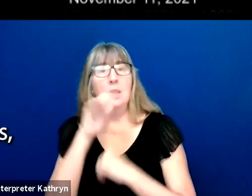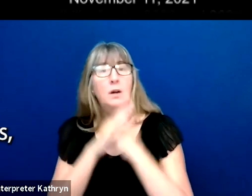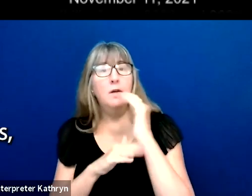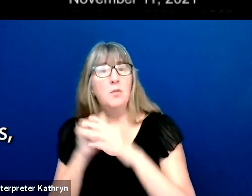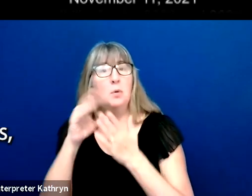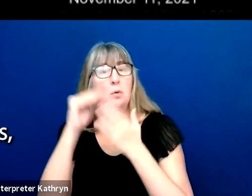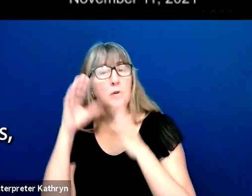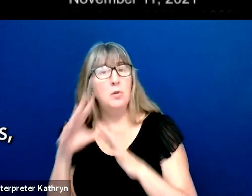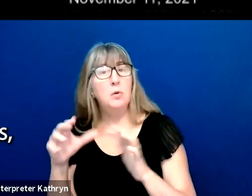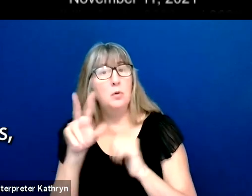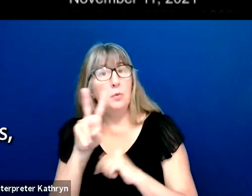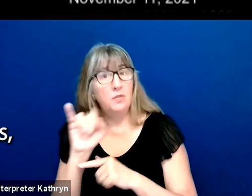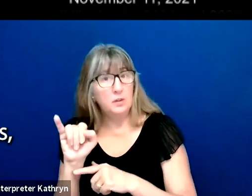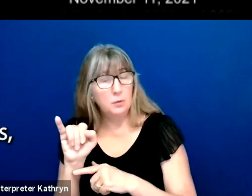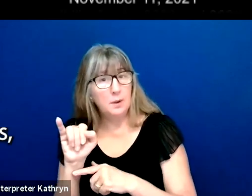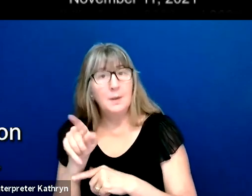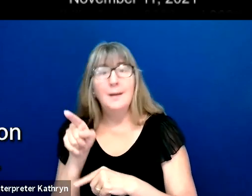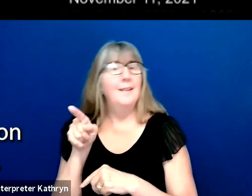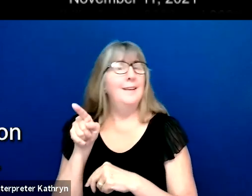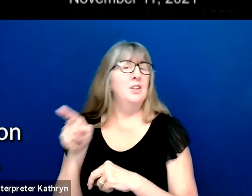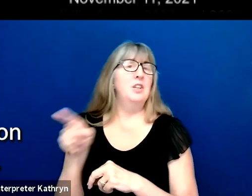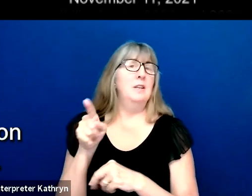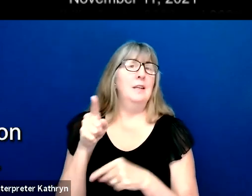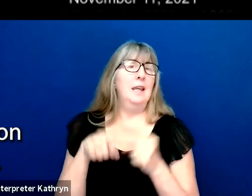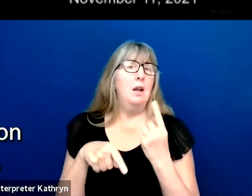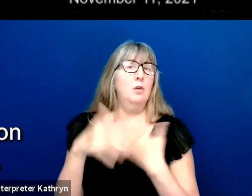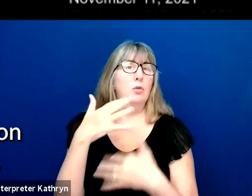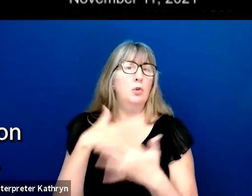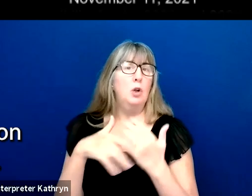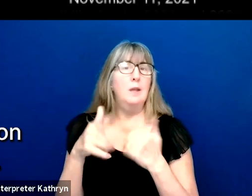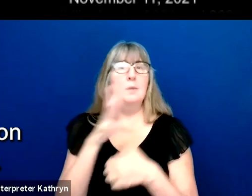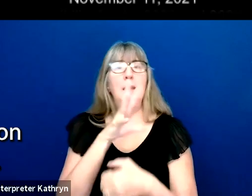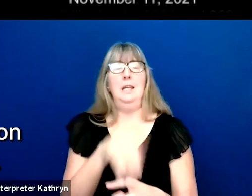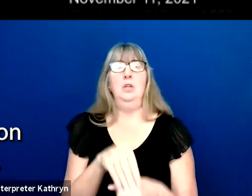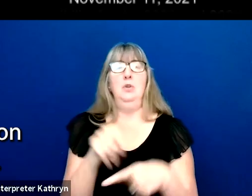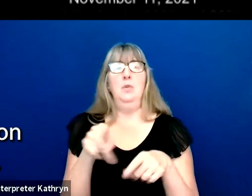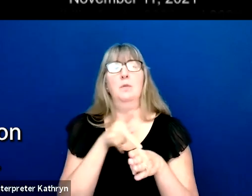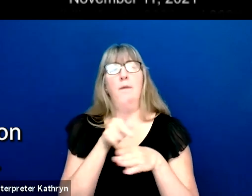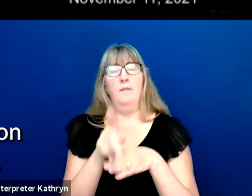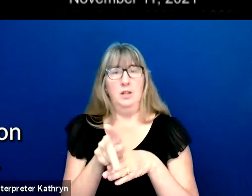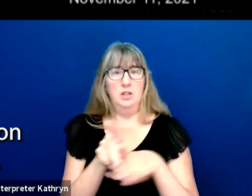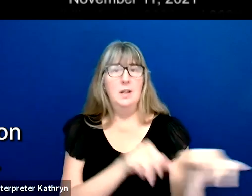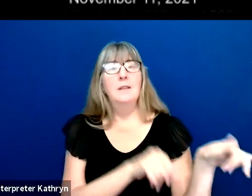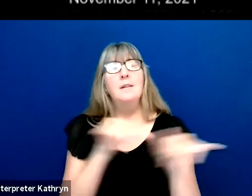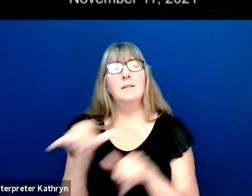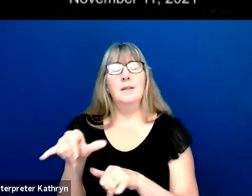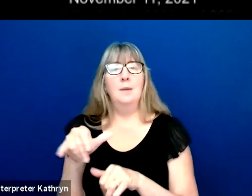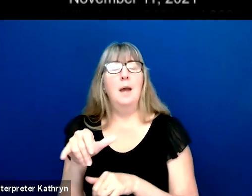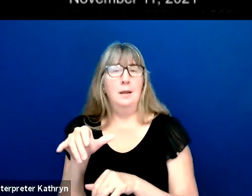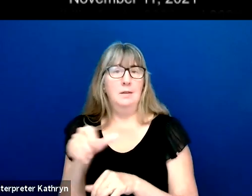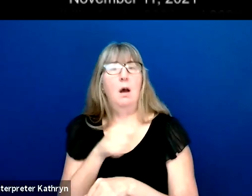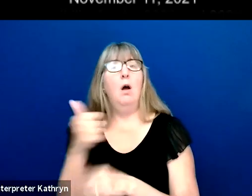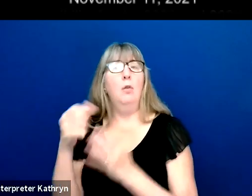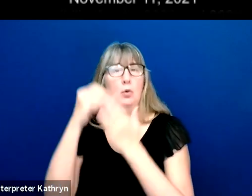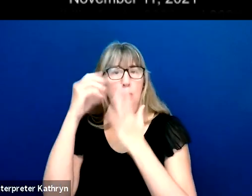visual impairments, then she's not necessarily going to socialize me into the profession the way she might another student. And that would mean she